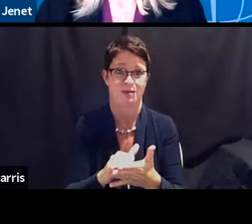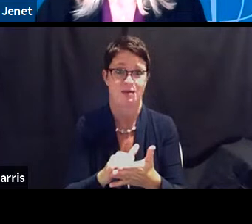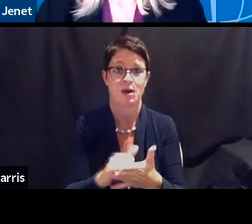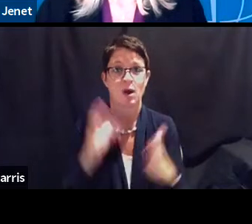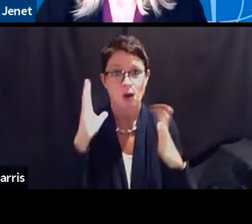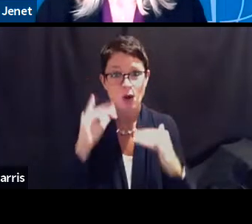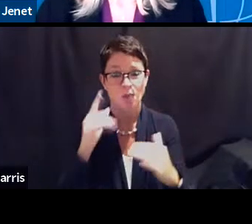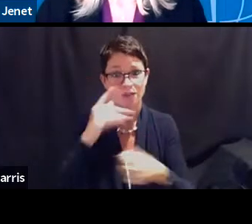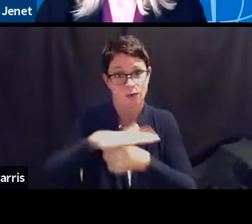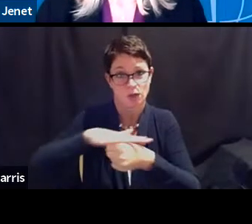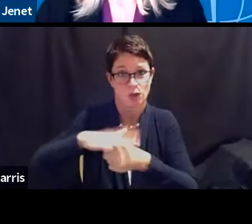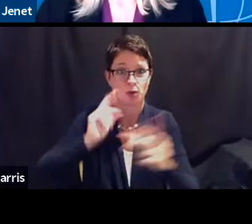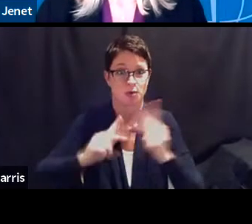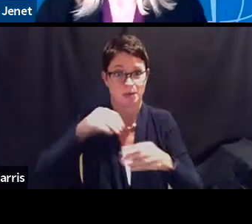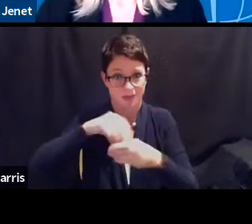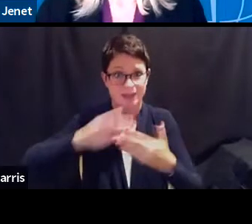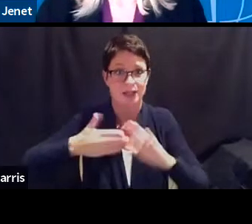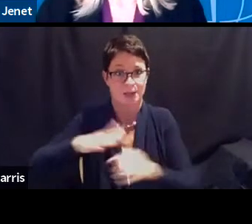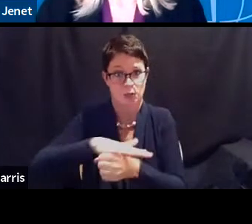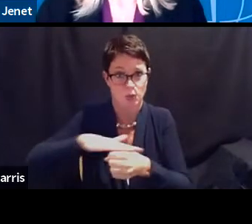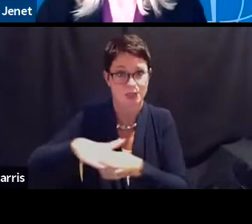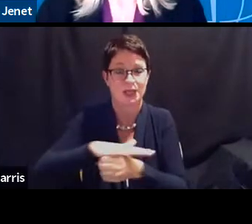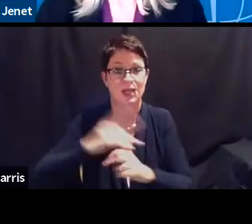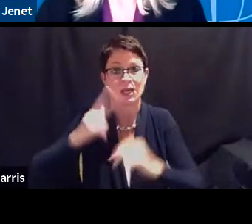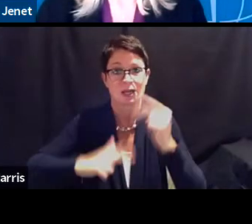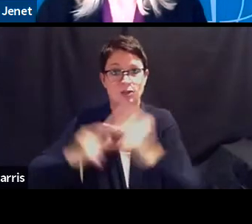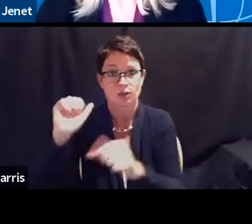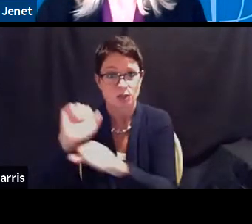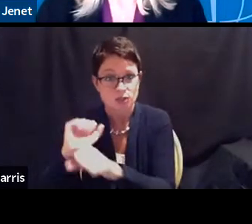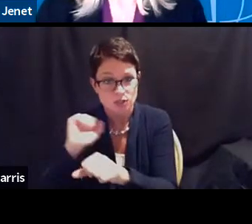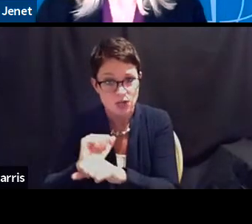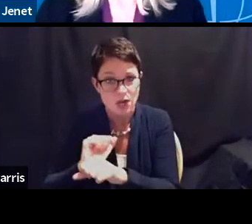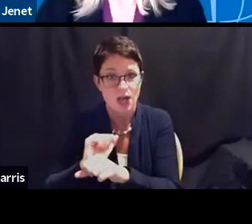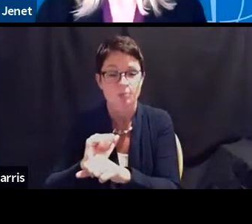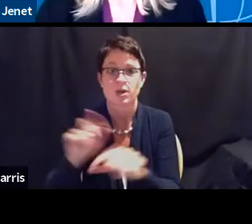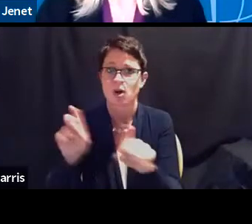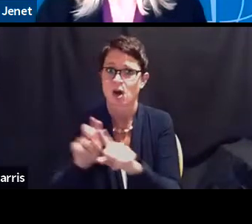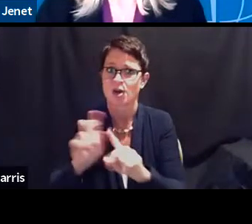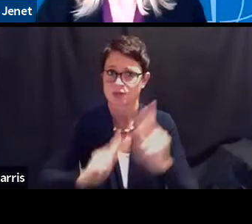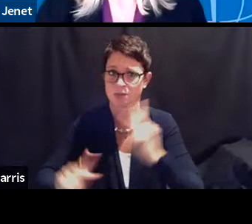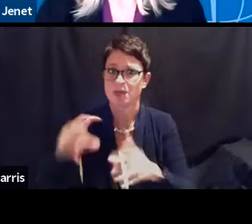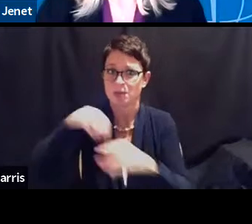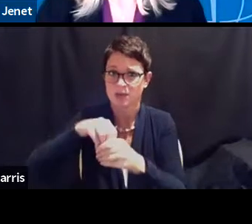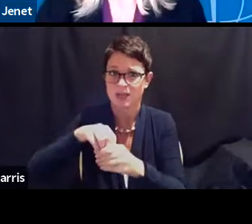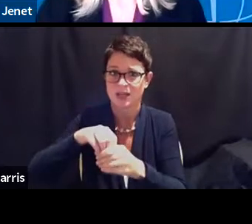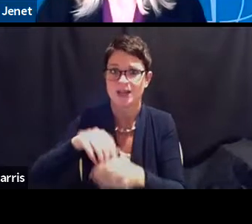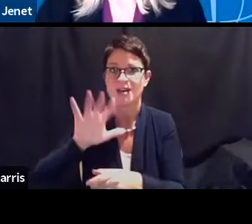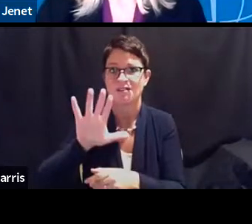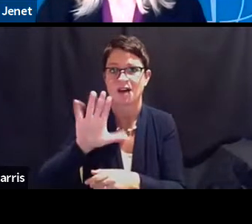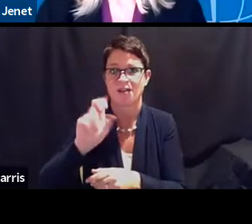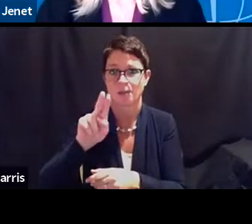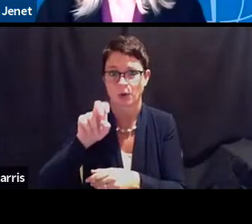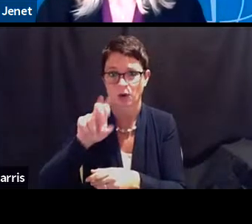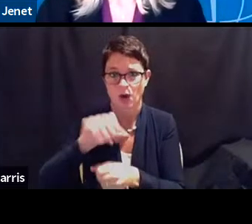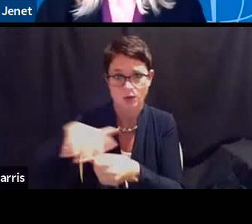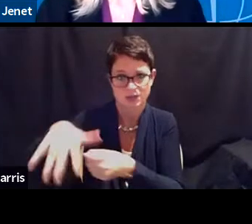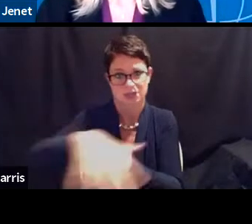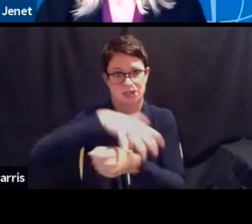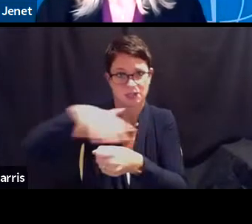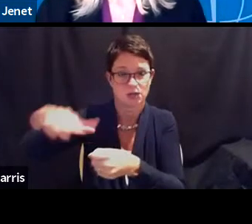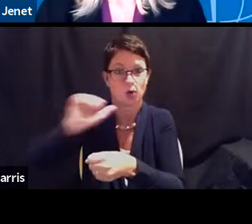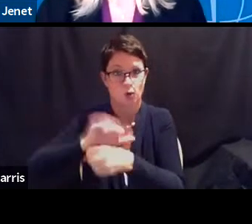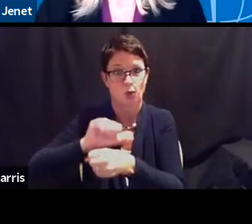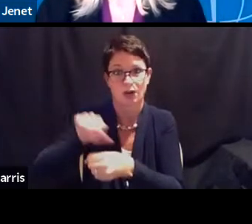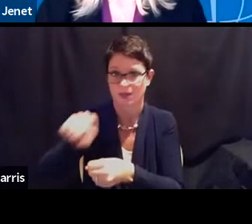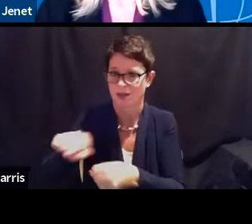for local people in the communities. The construction jobs are also people within the 5 boroughs that will be working on this site.